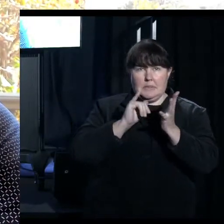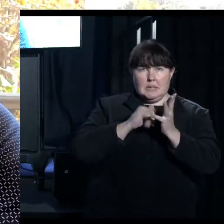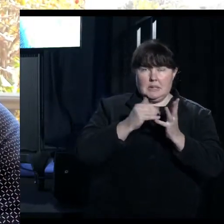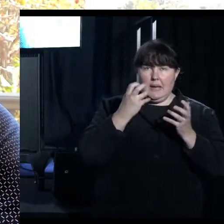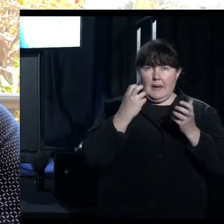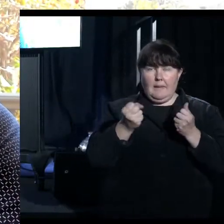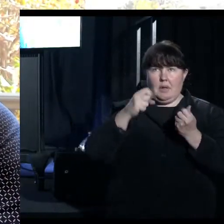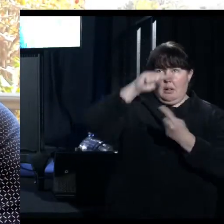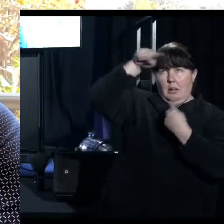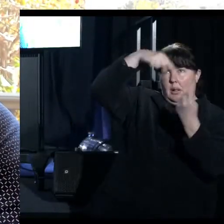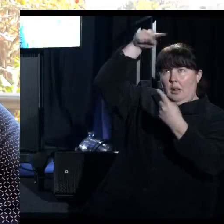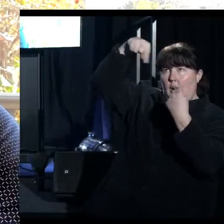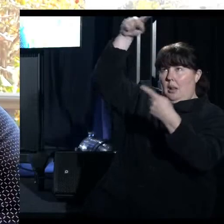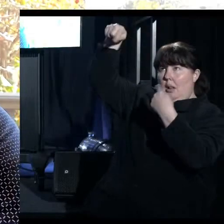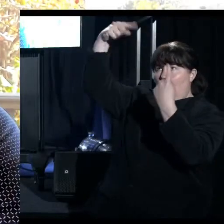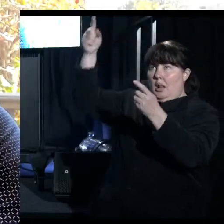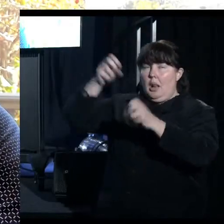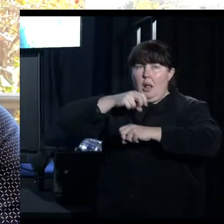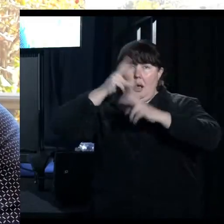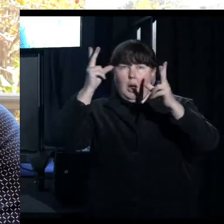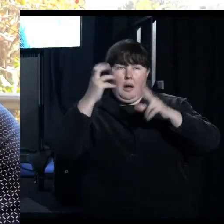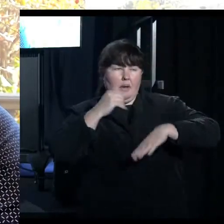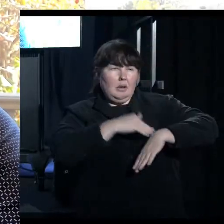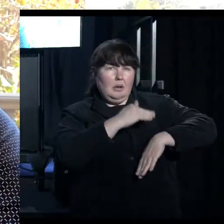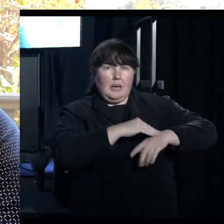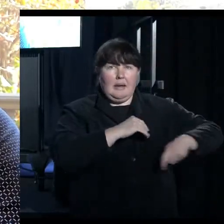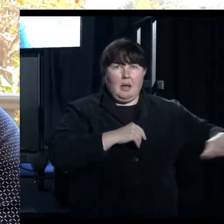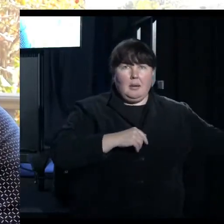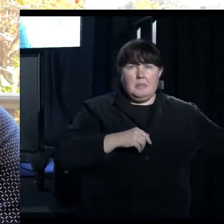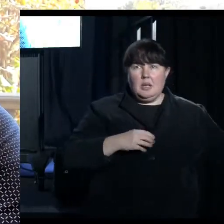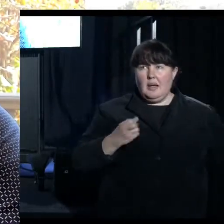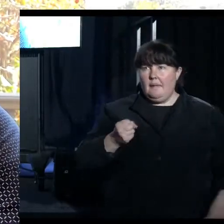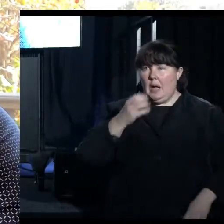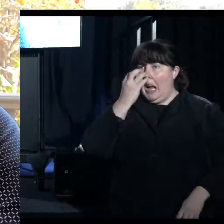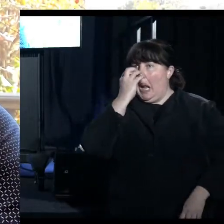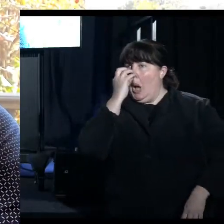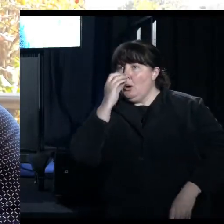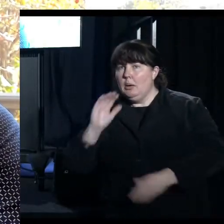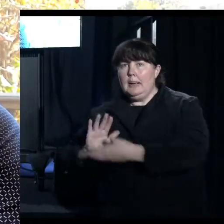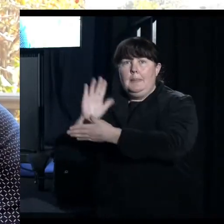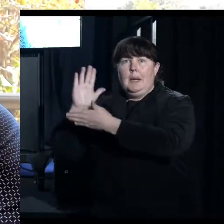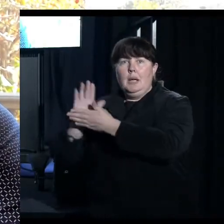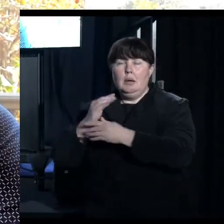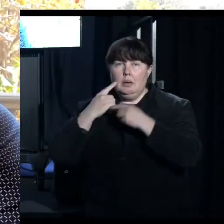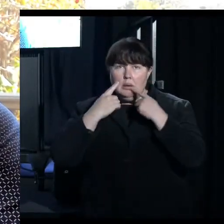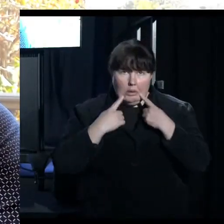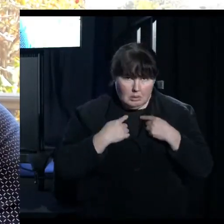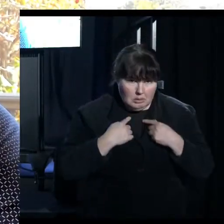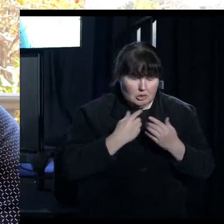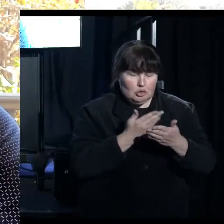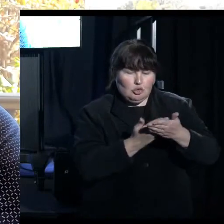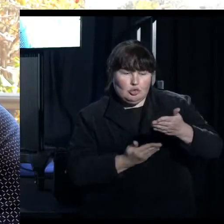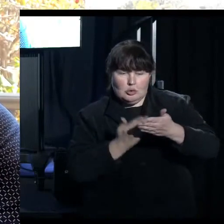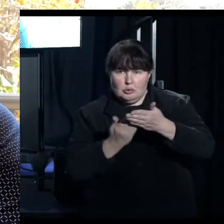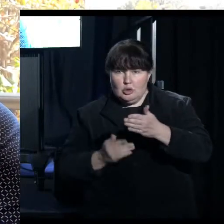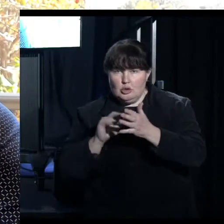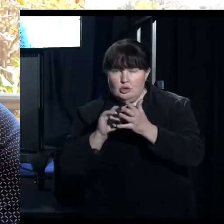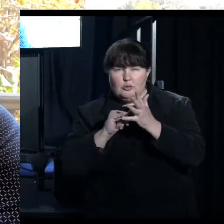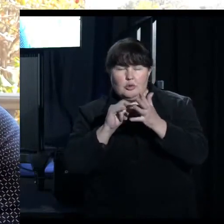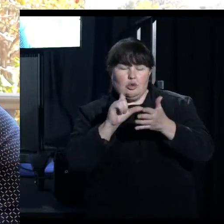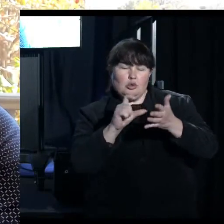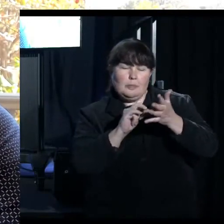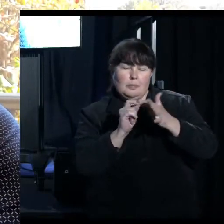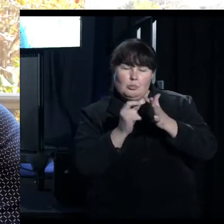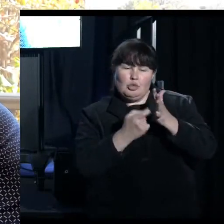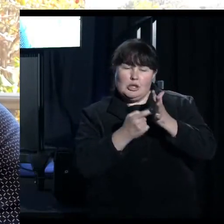hawks. A bloat of stomachs, a mute of selectives, a seroquel of sounds. A mute of selectives, a valprate of